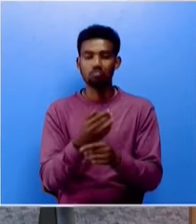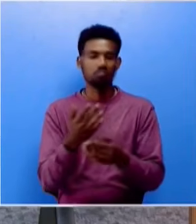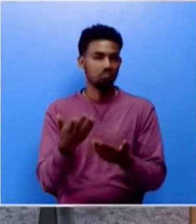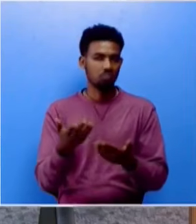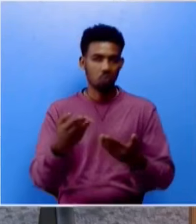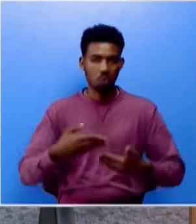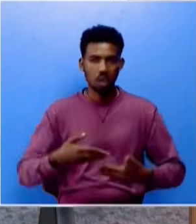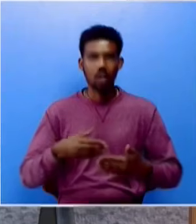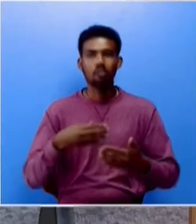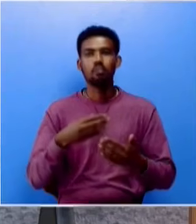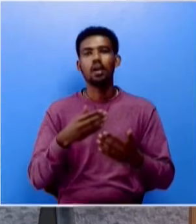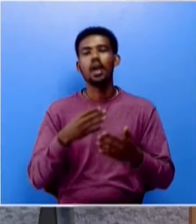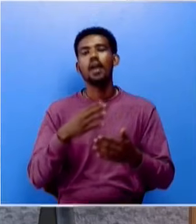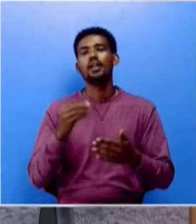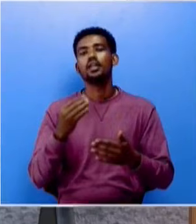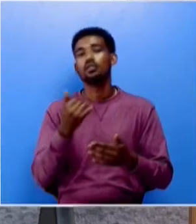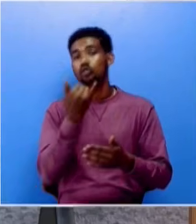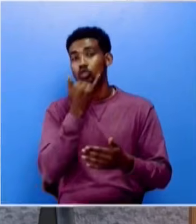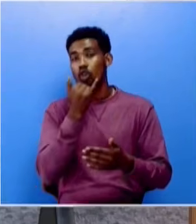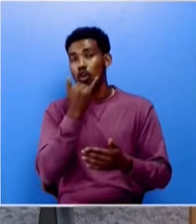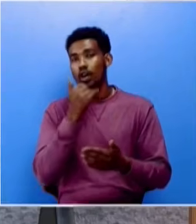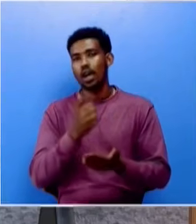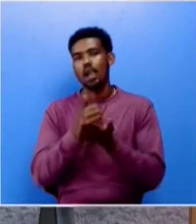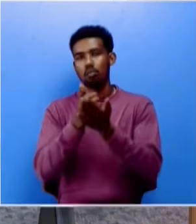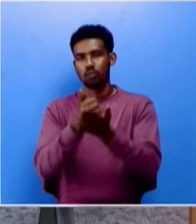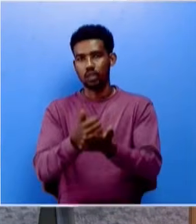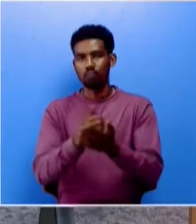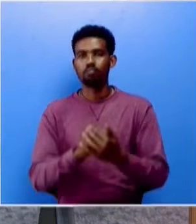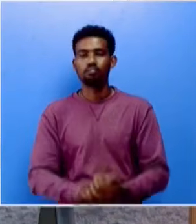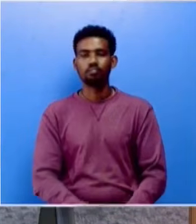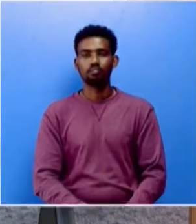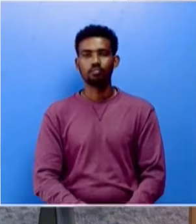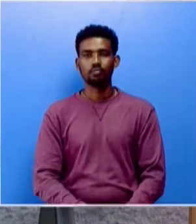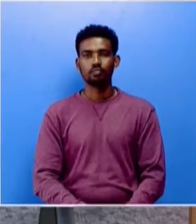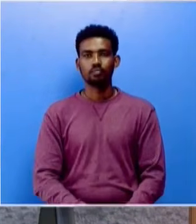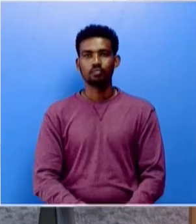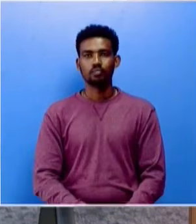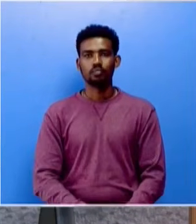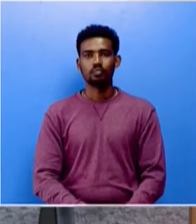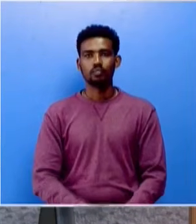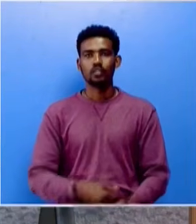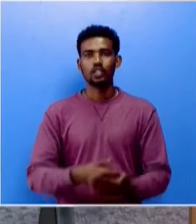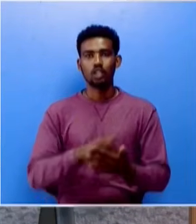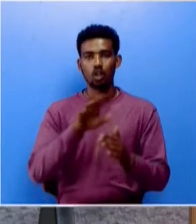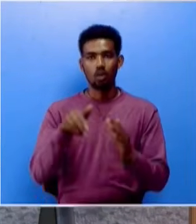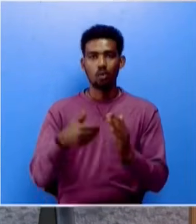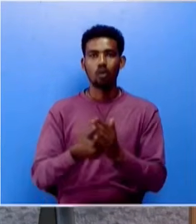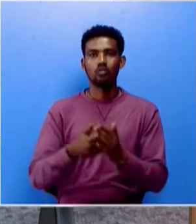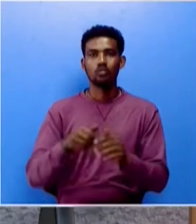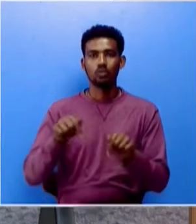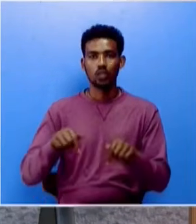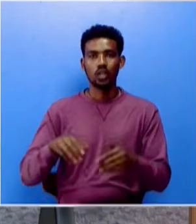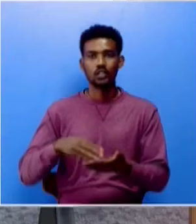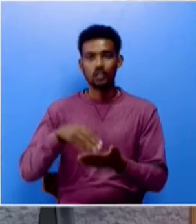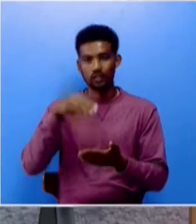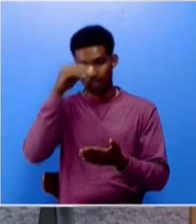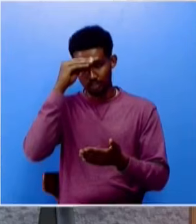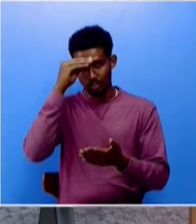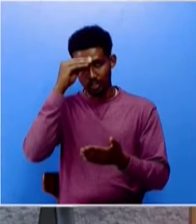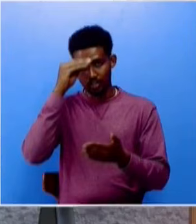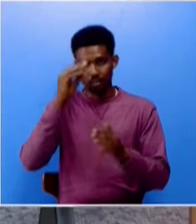to encourage them and help them. So that's all about this lesson.